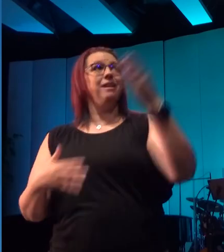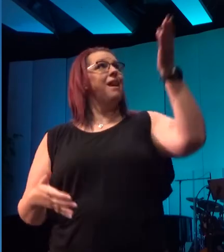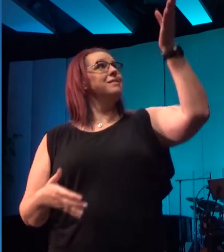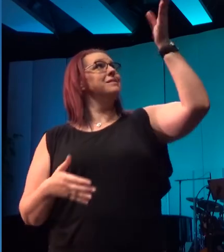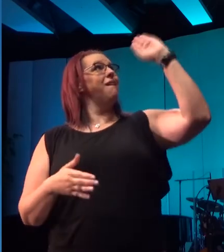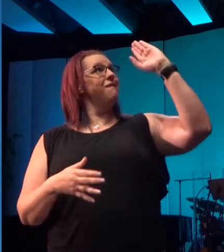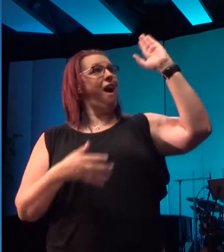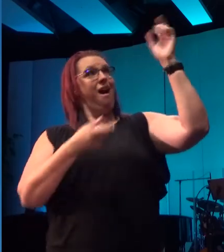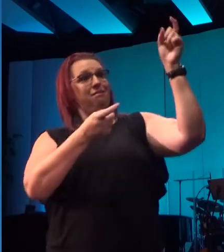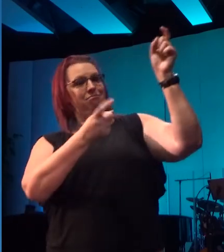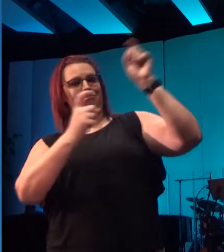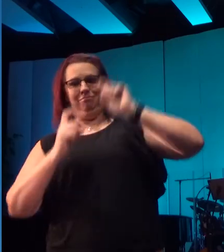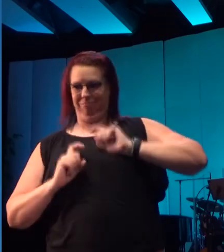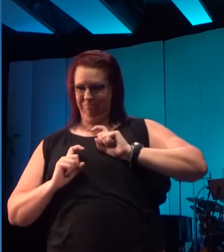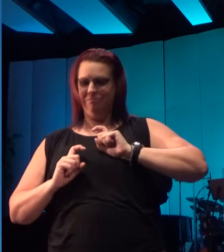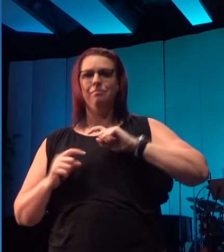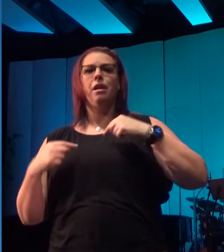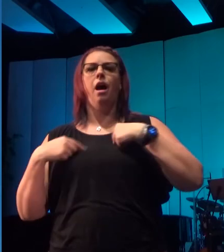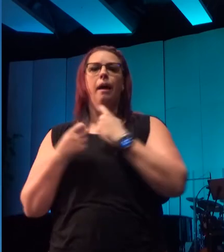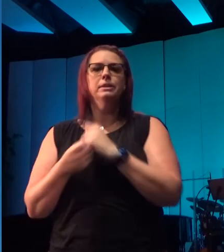supply, I am secure.